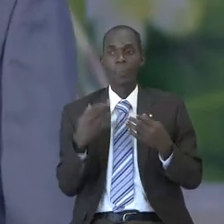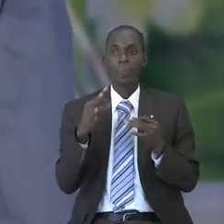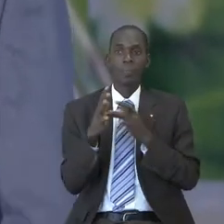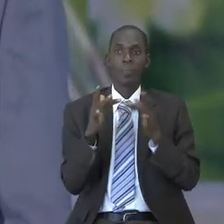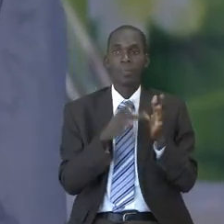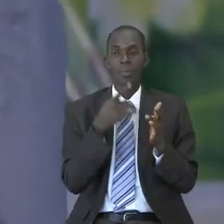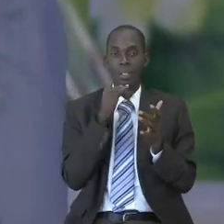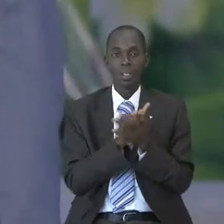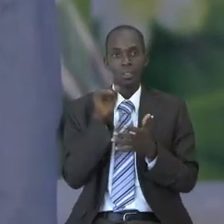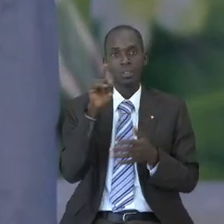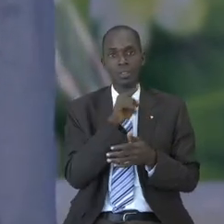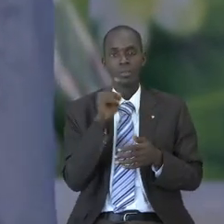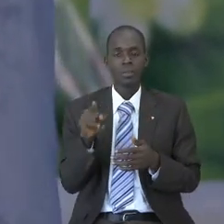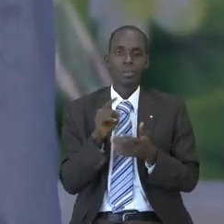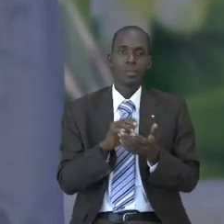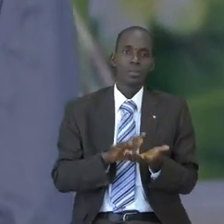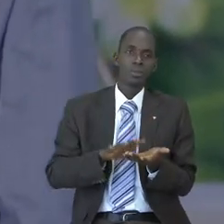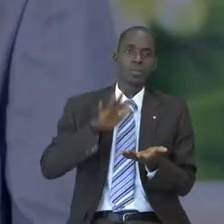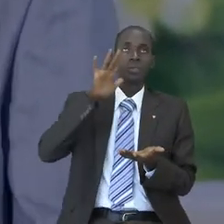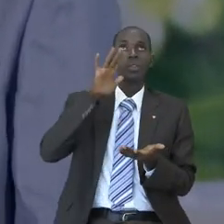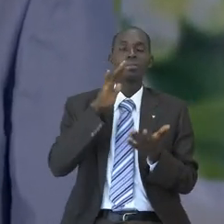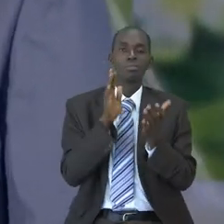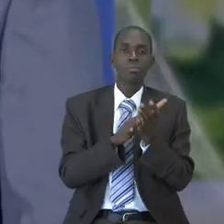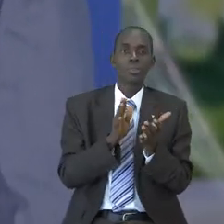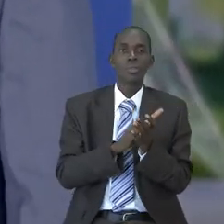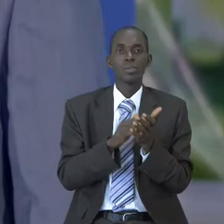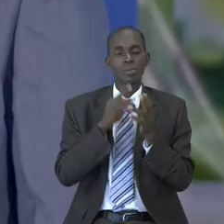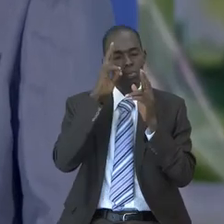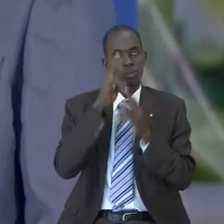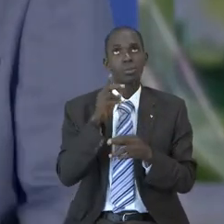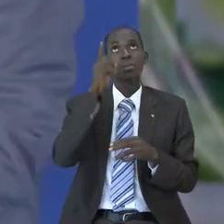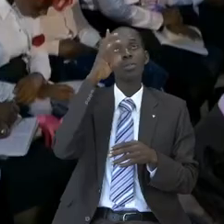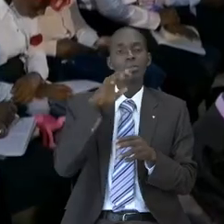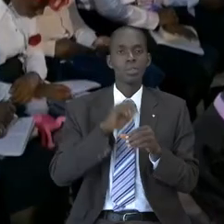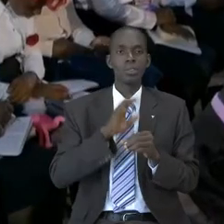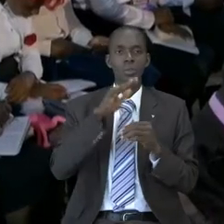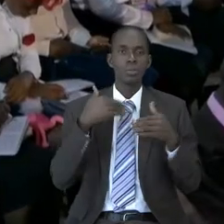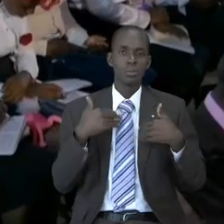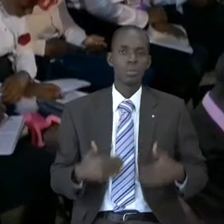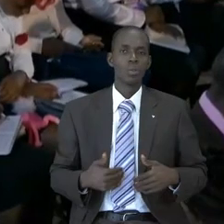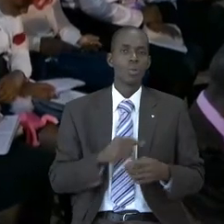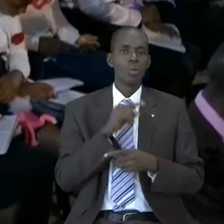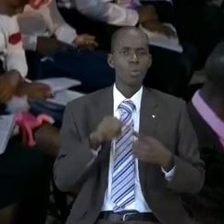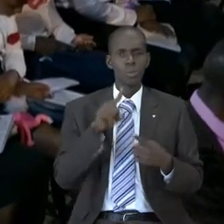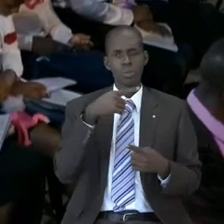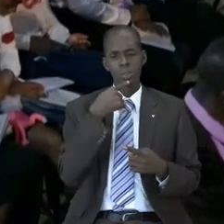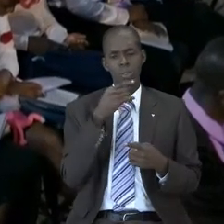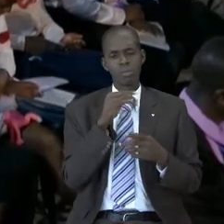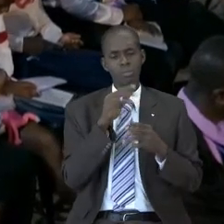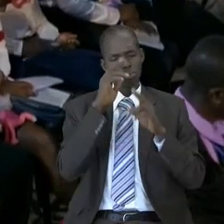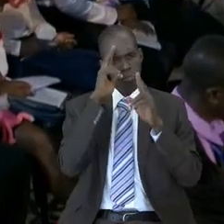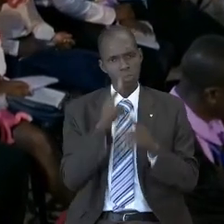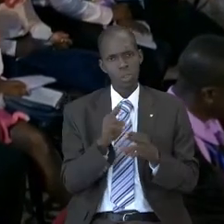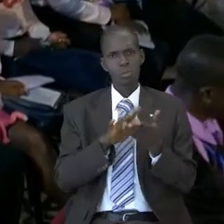therefore, glorify God in your body. When you say glorify God in your